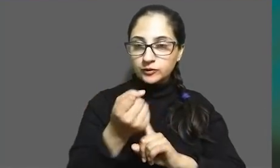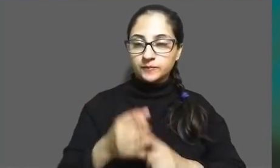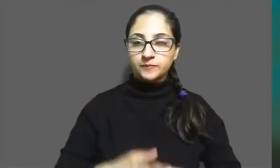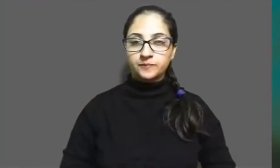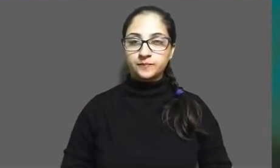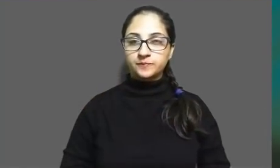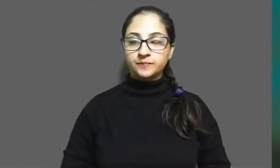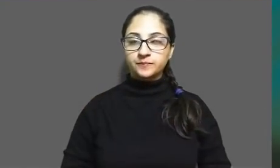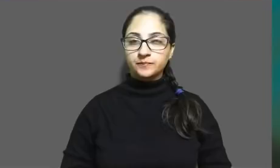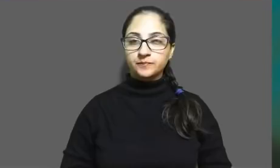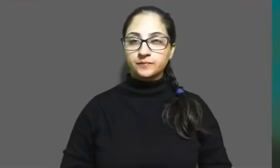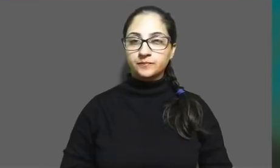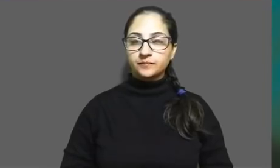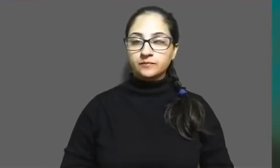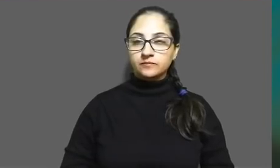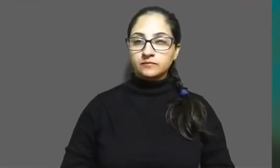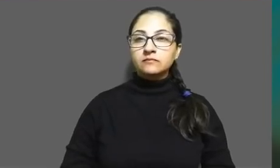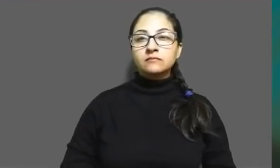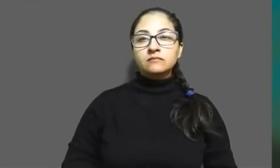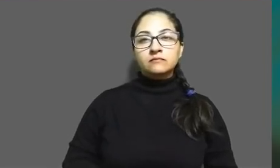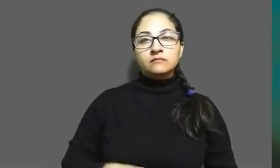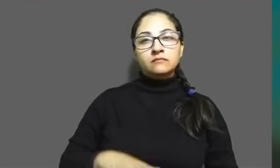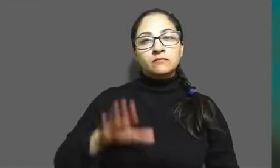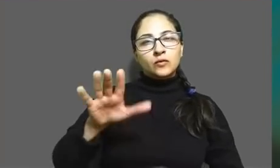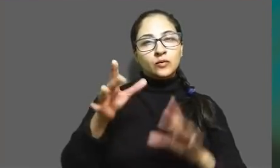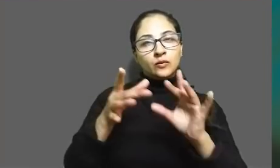lot of comfort to people.